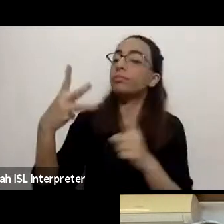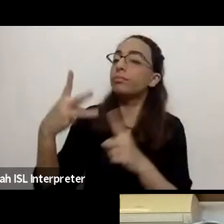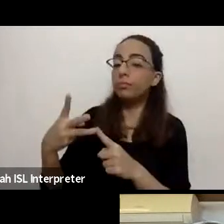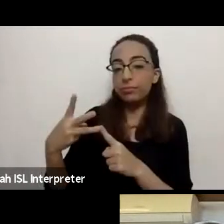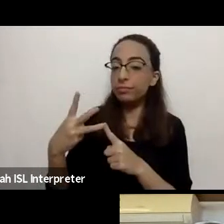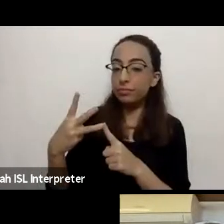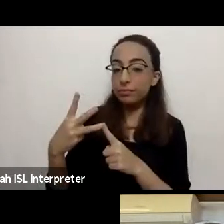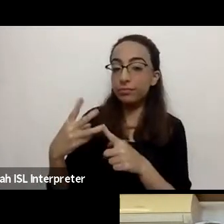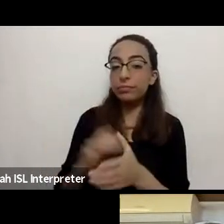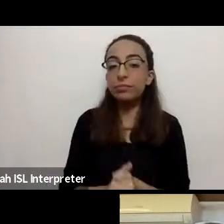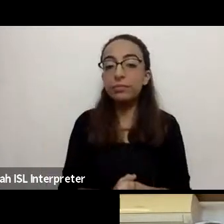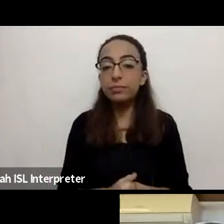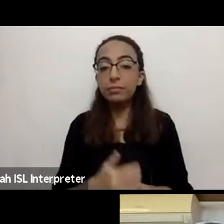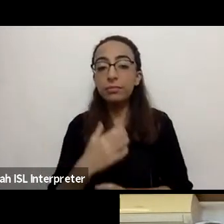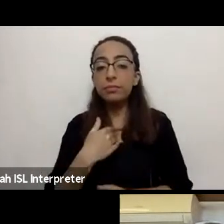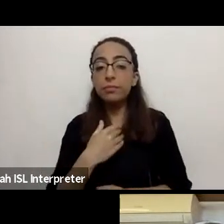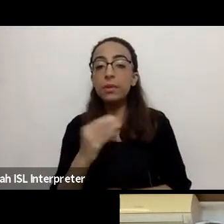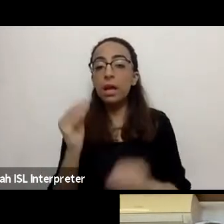Friends, I have